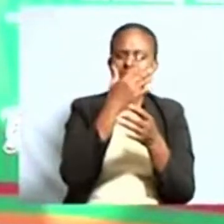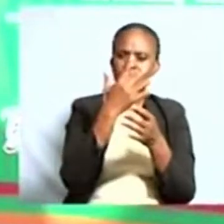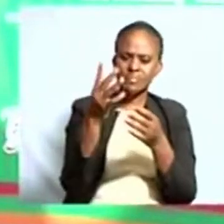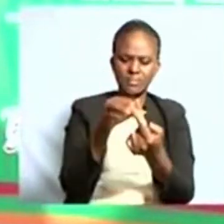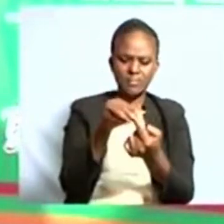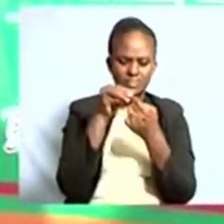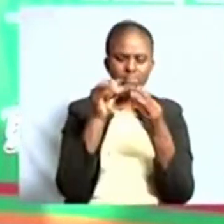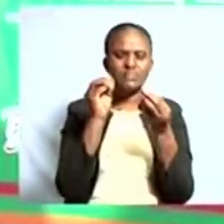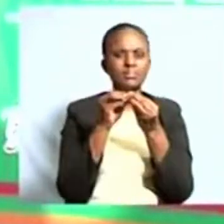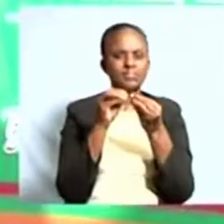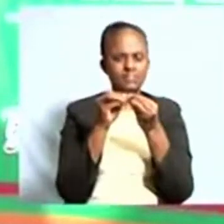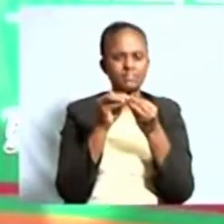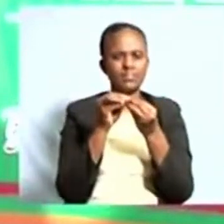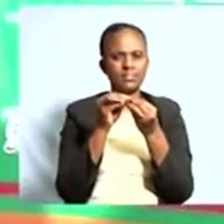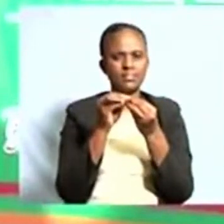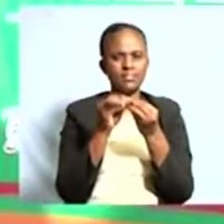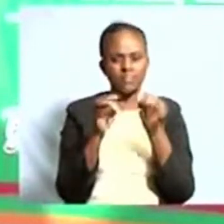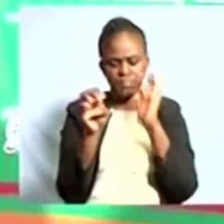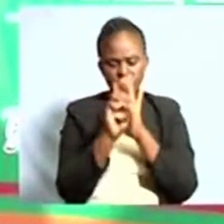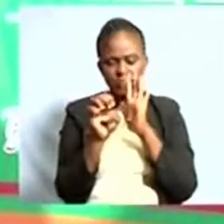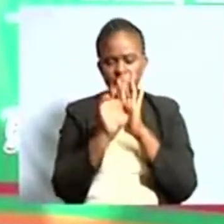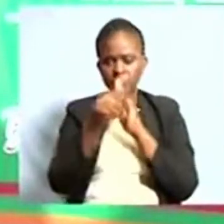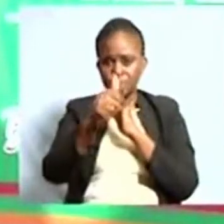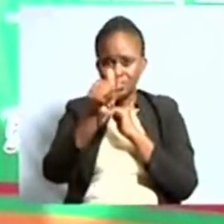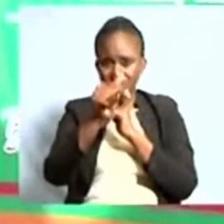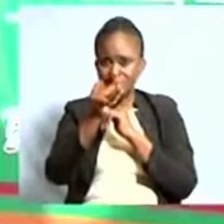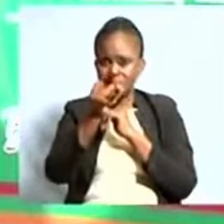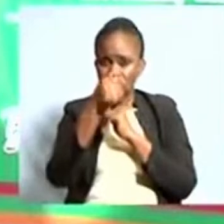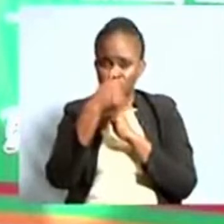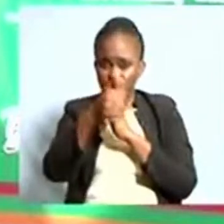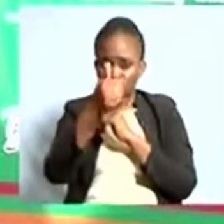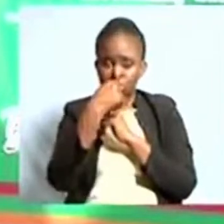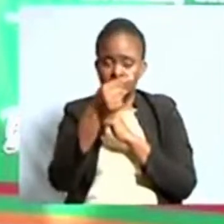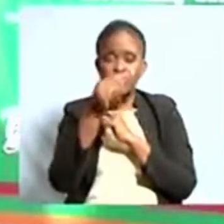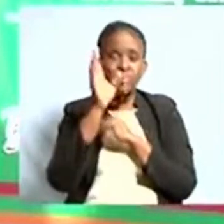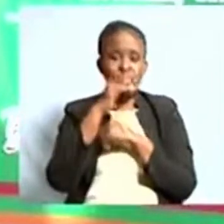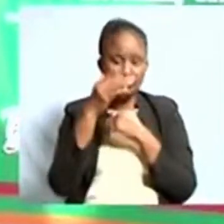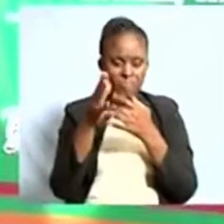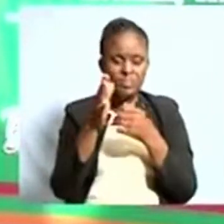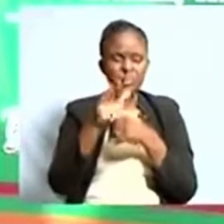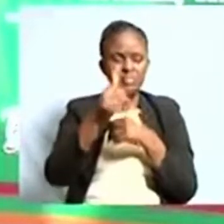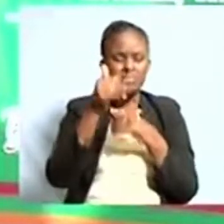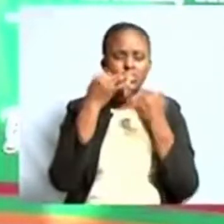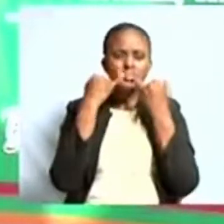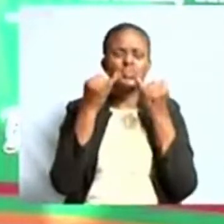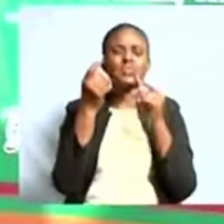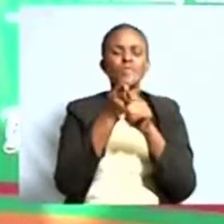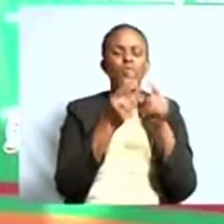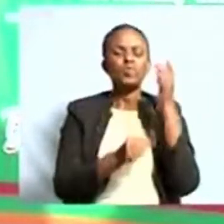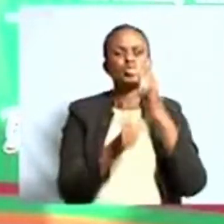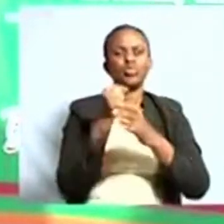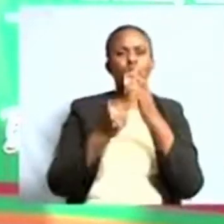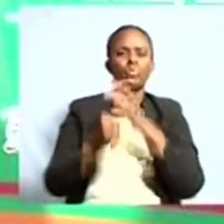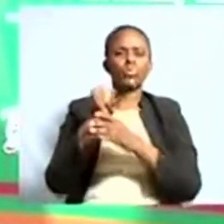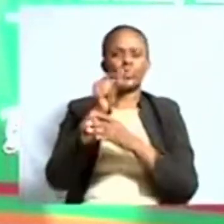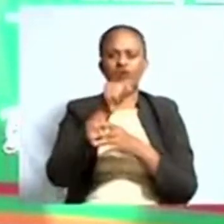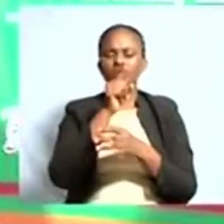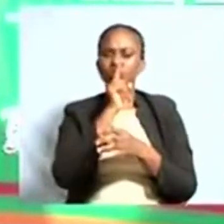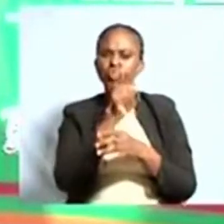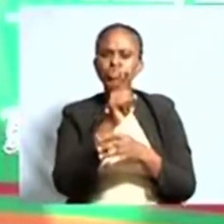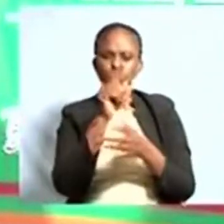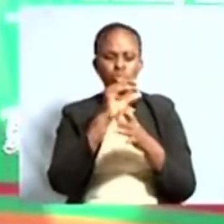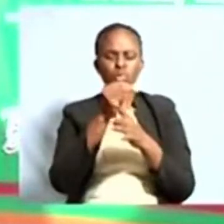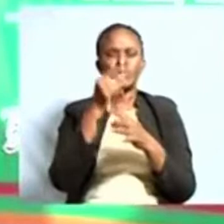that, like you as a consumer, you are told from the shop that this is genuine, this is